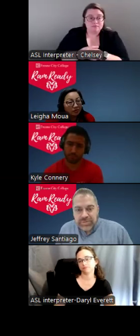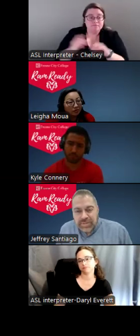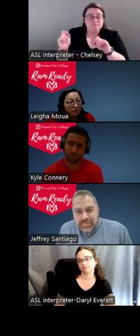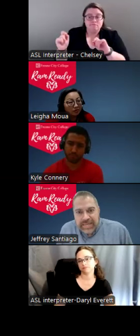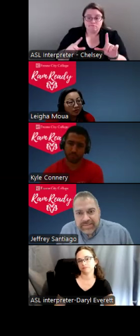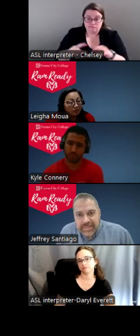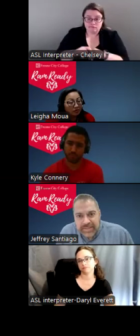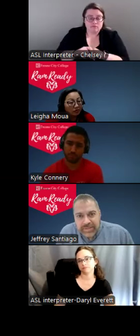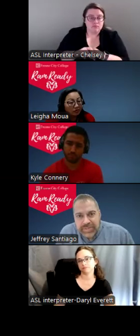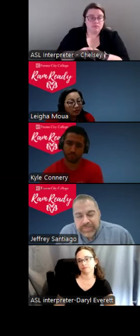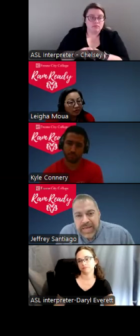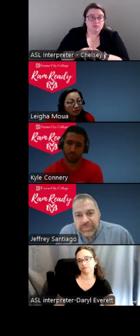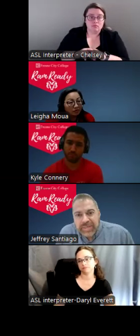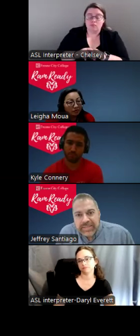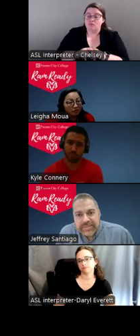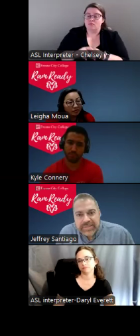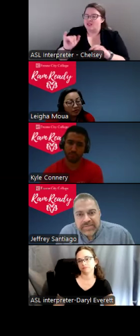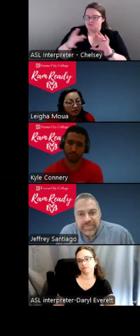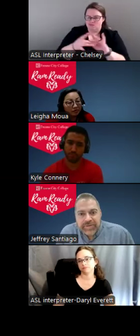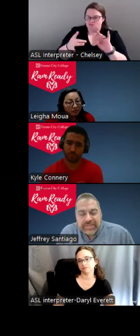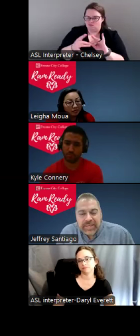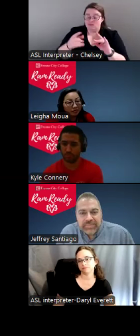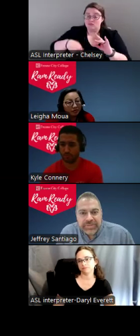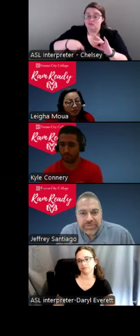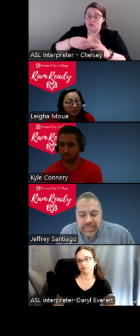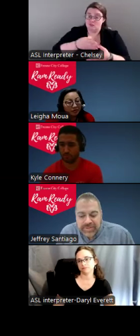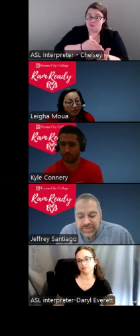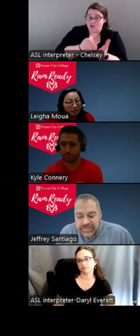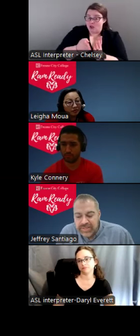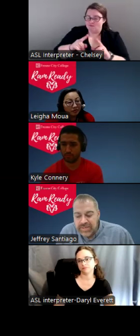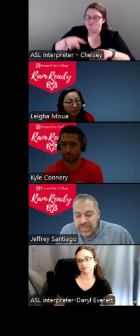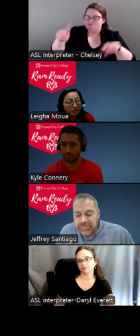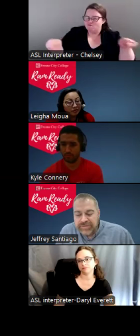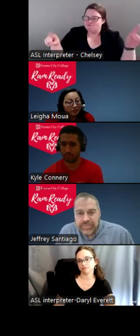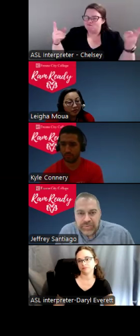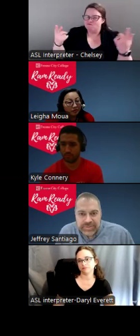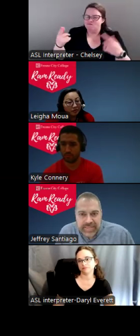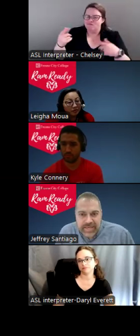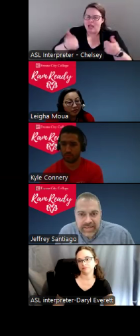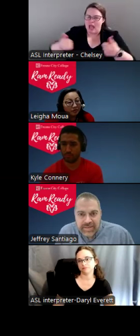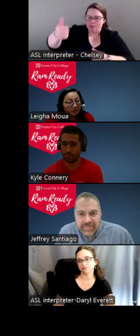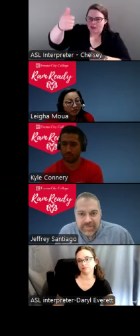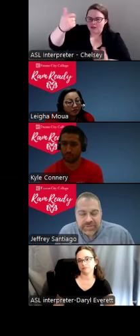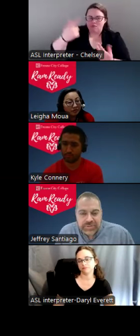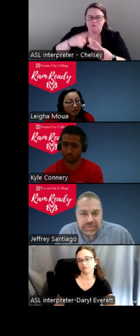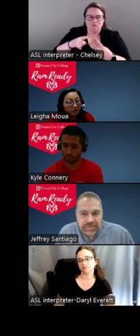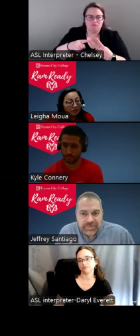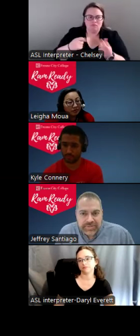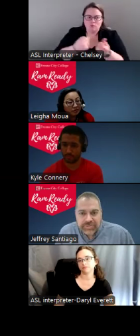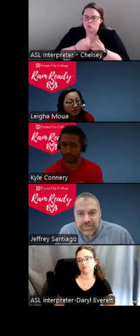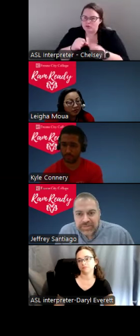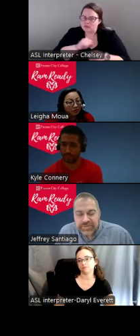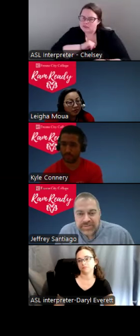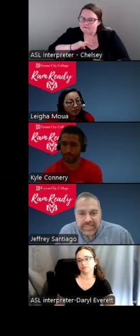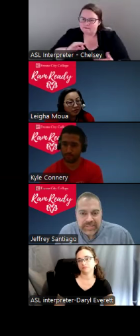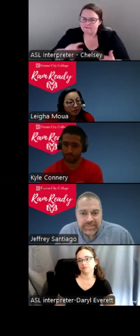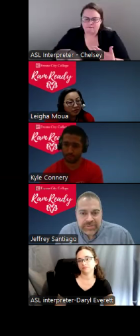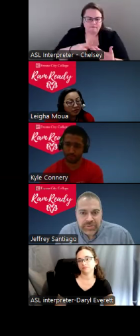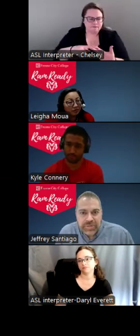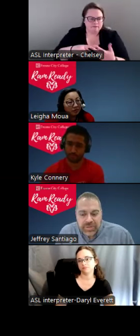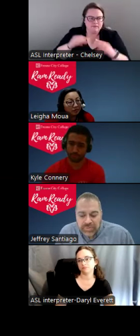And so, like I said, this pathway consists of various administrators, various support staff,